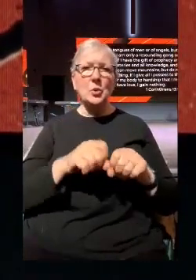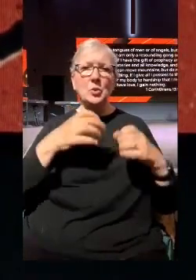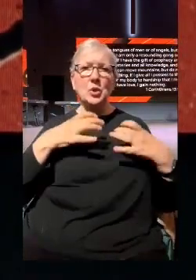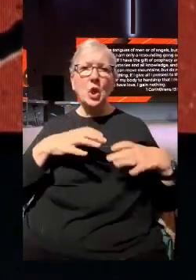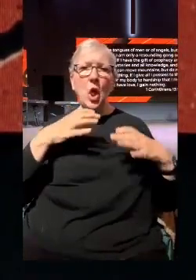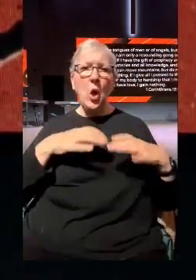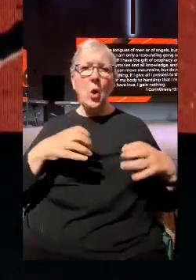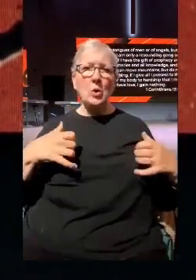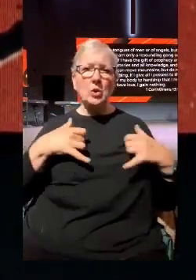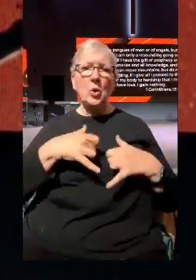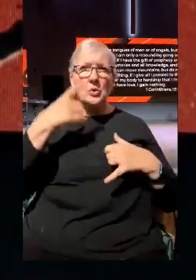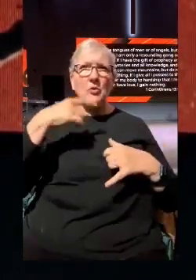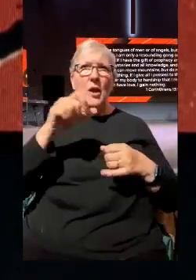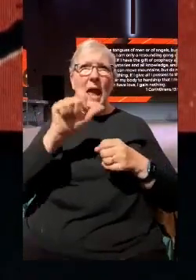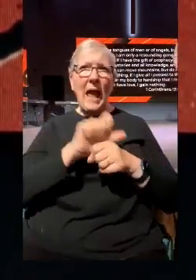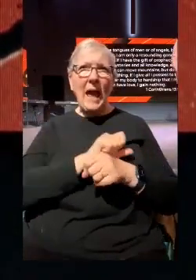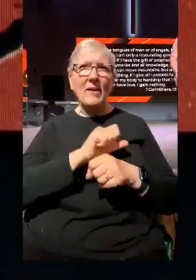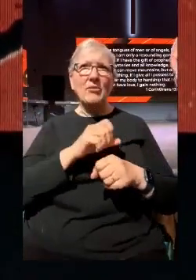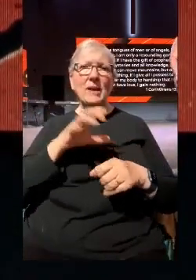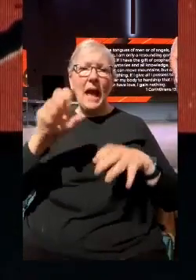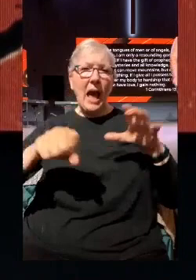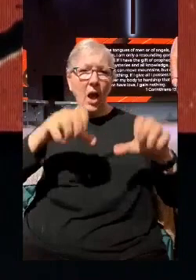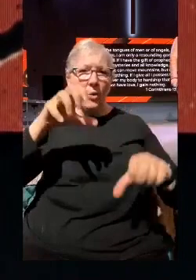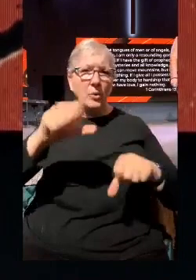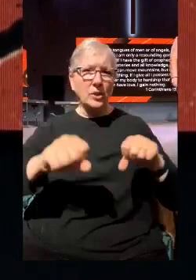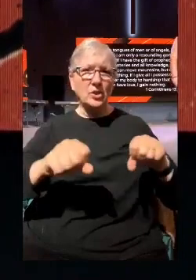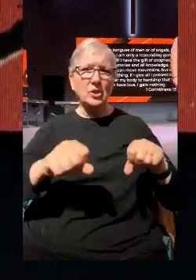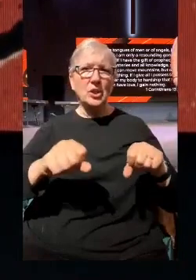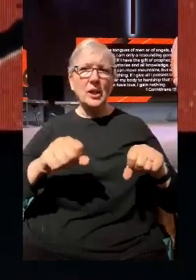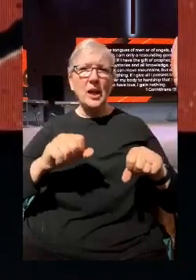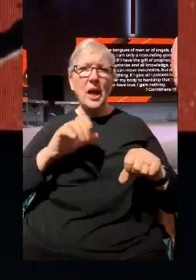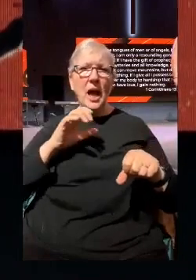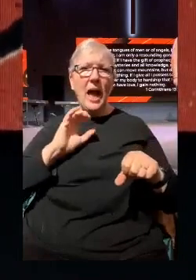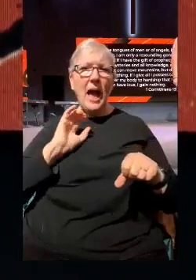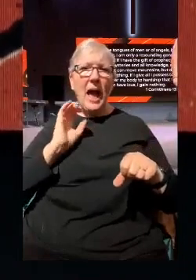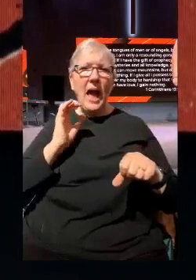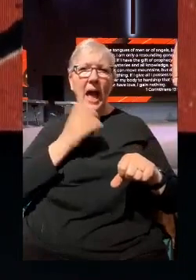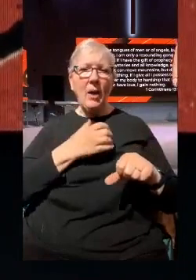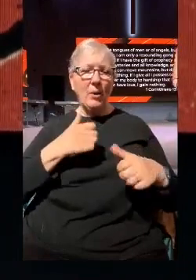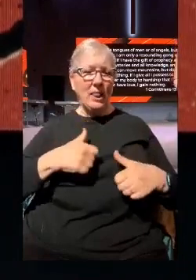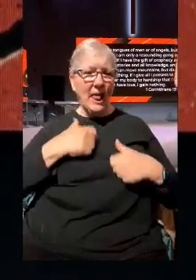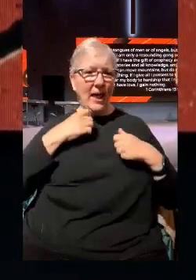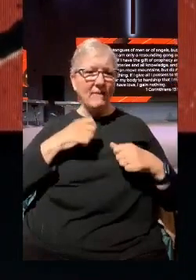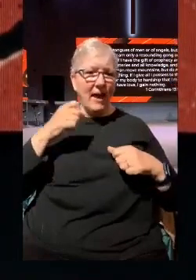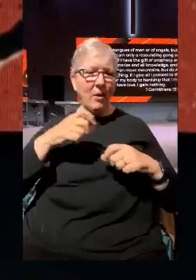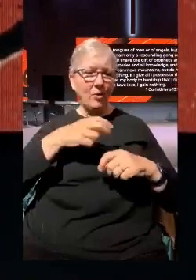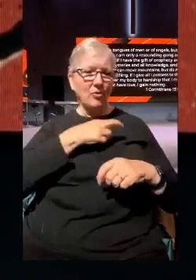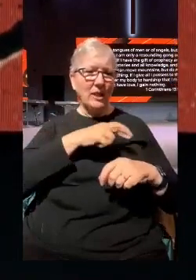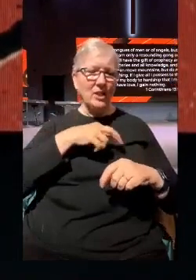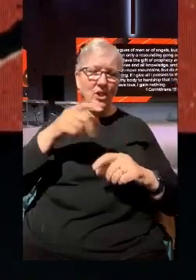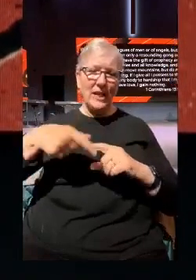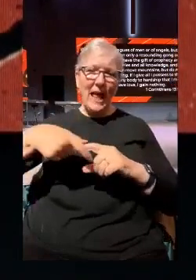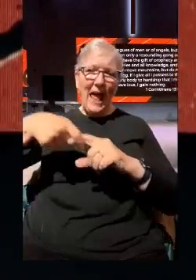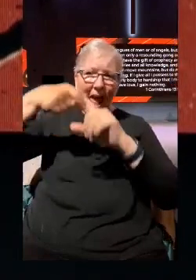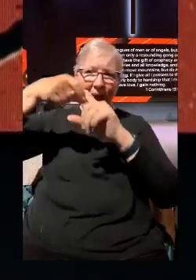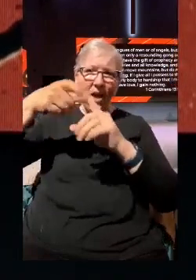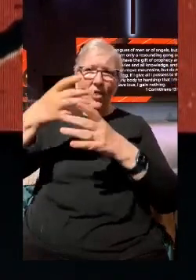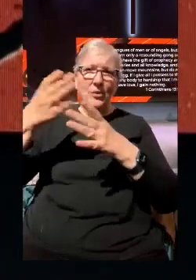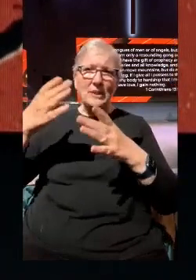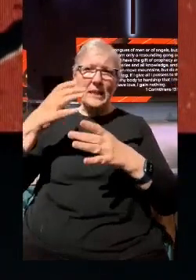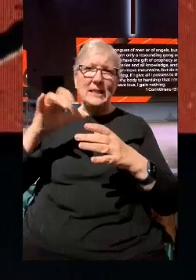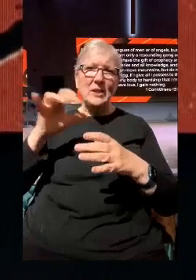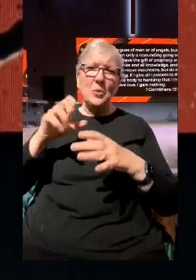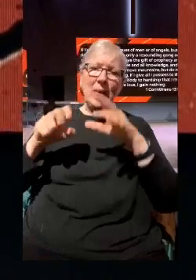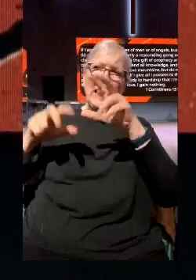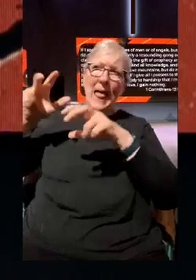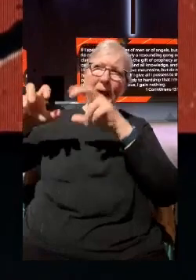along. We hang our lives and our religion on those things as we climb towards heaven, but at some point in